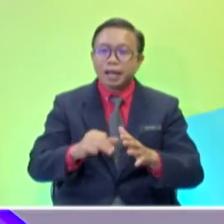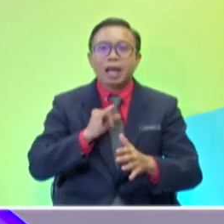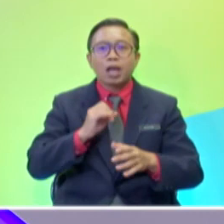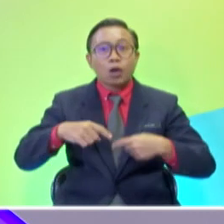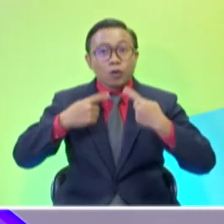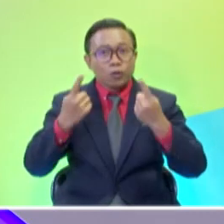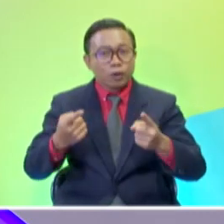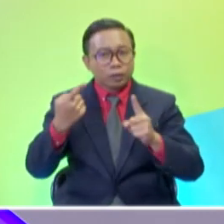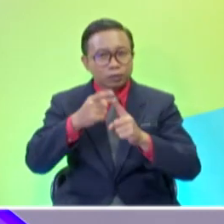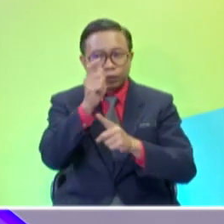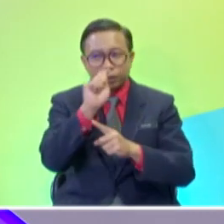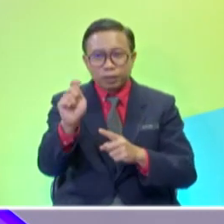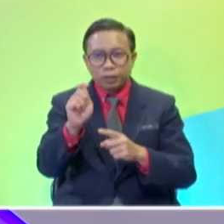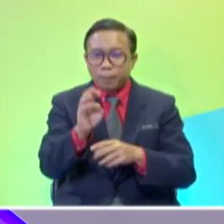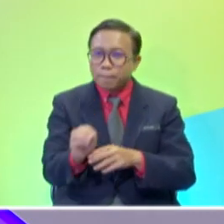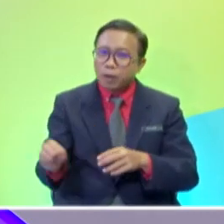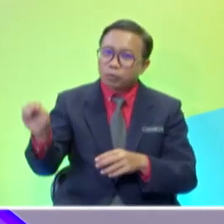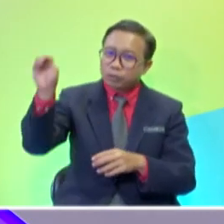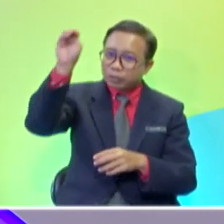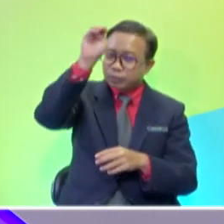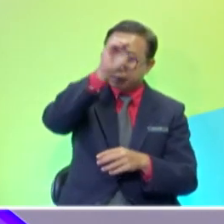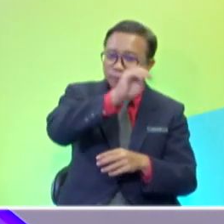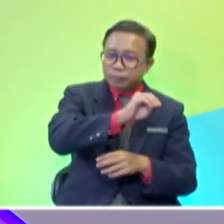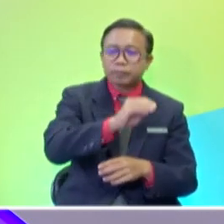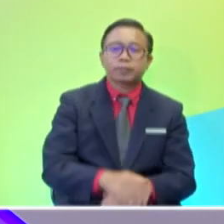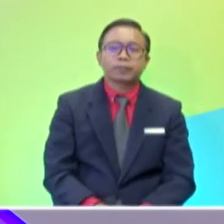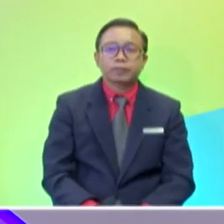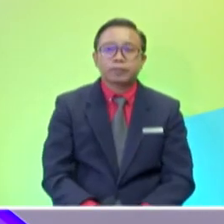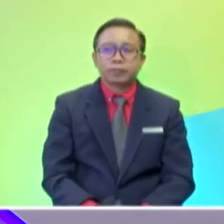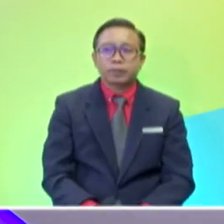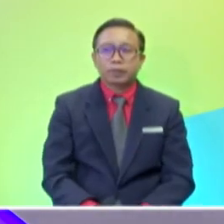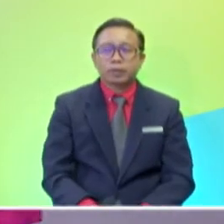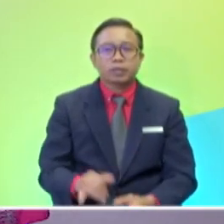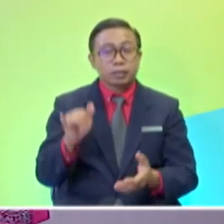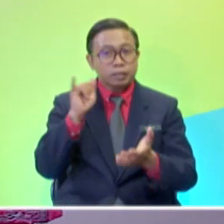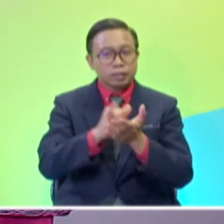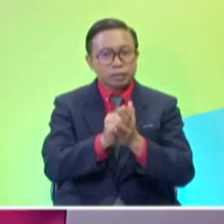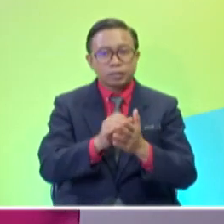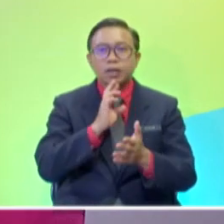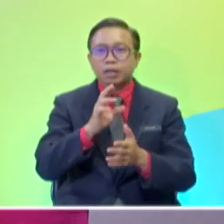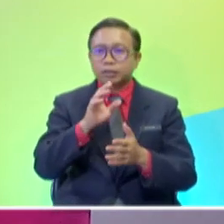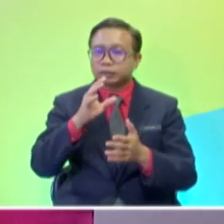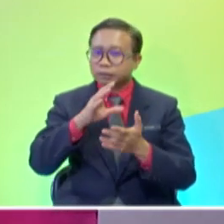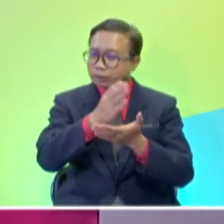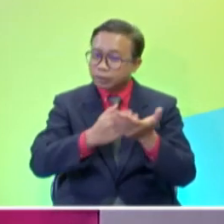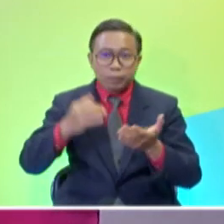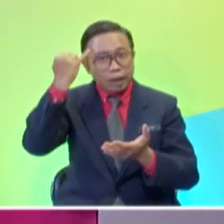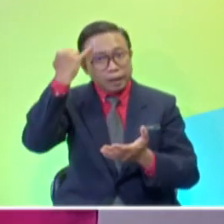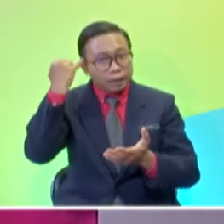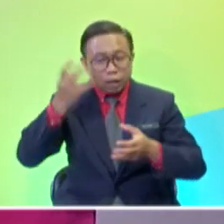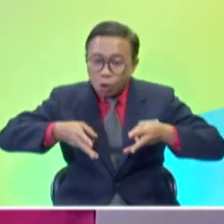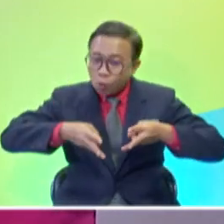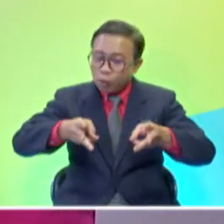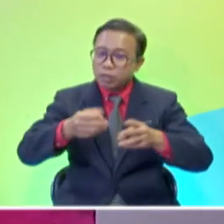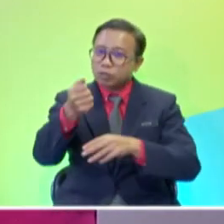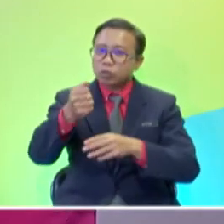go to the mountain. Okay? All right? So these are just some ideas or some ways to help you